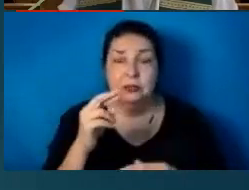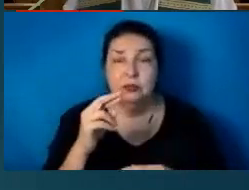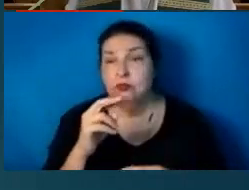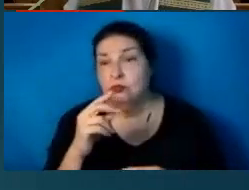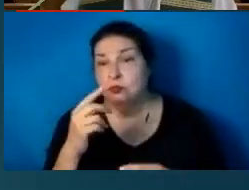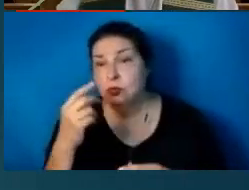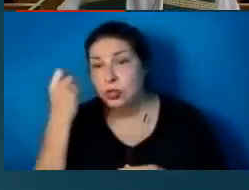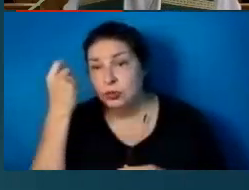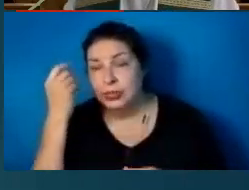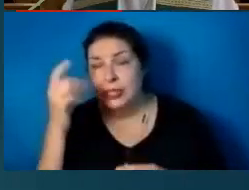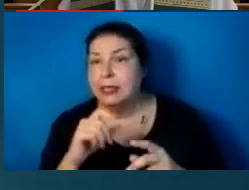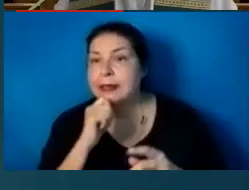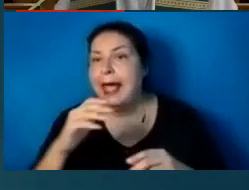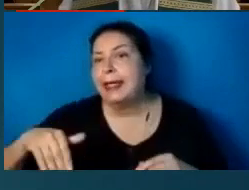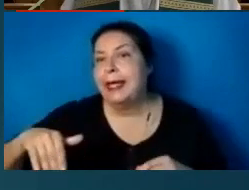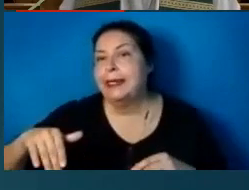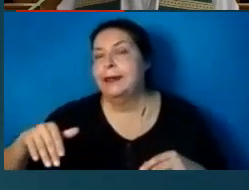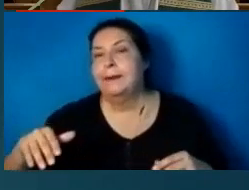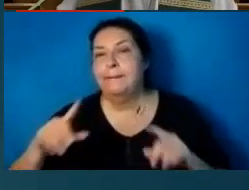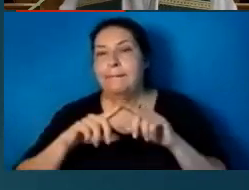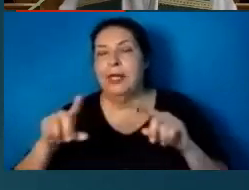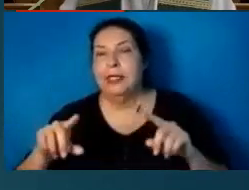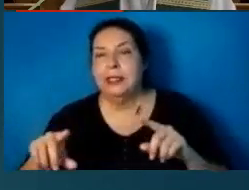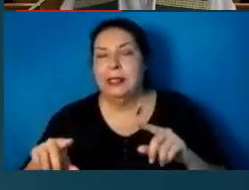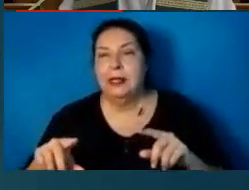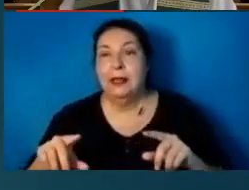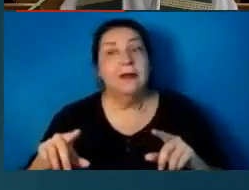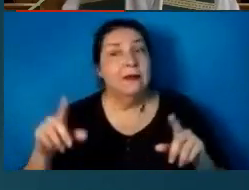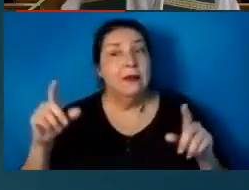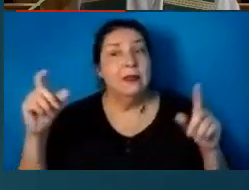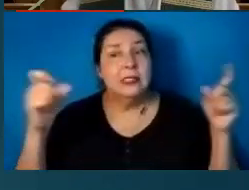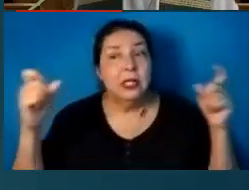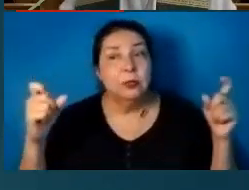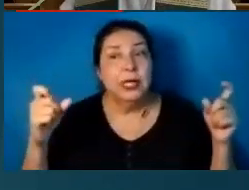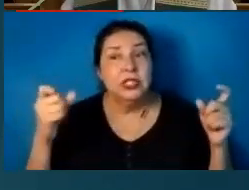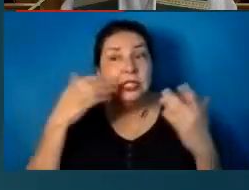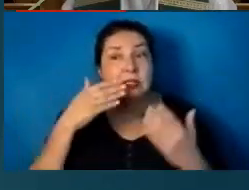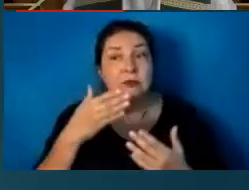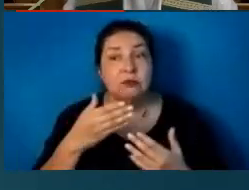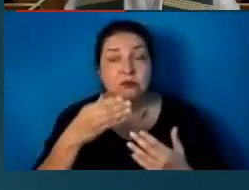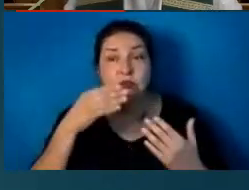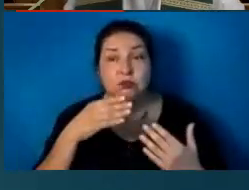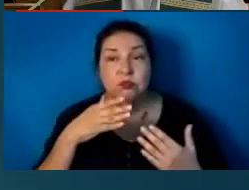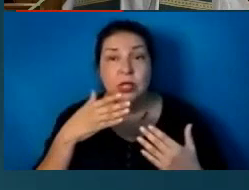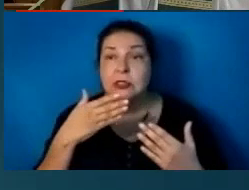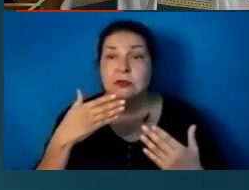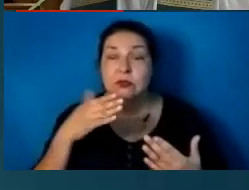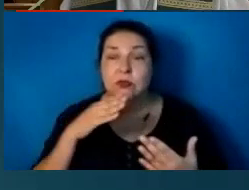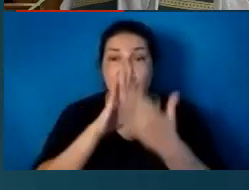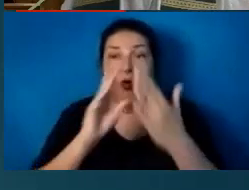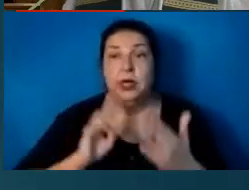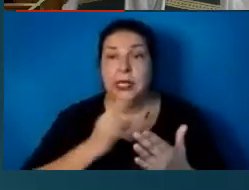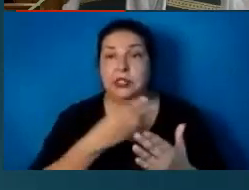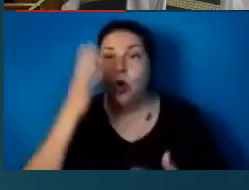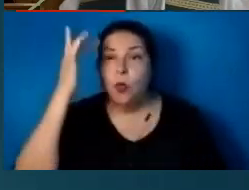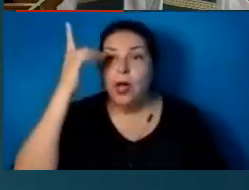yet. Nonetheless, the lavish banquet is before us, for it begins in the church.